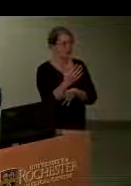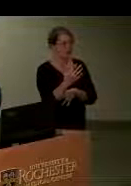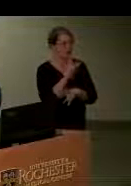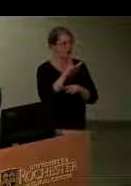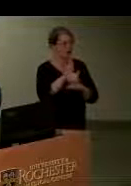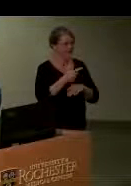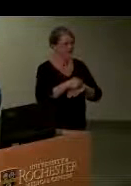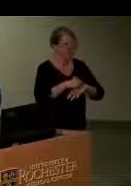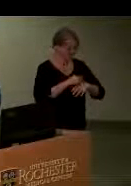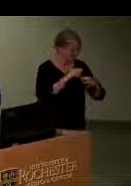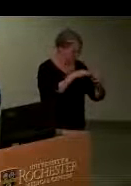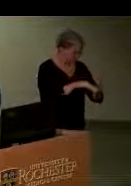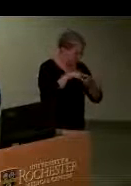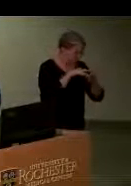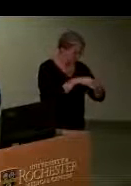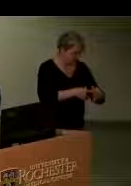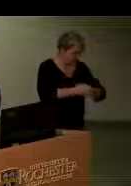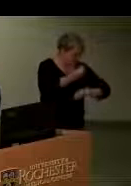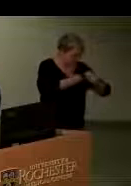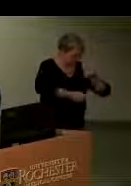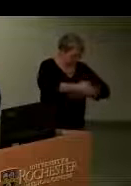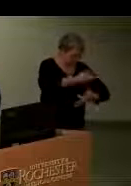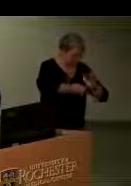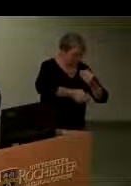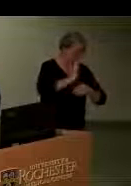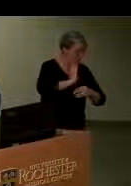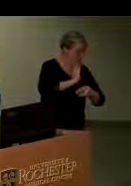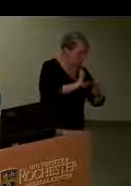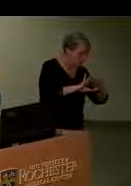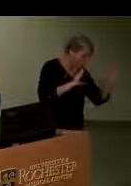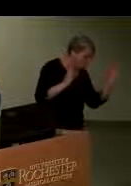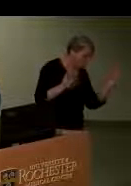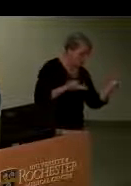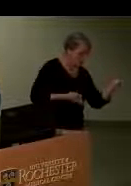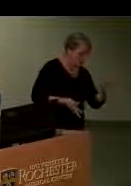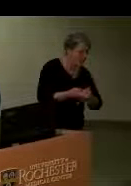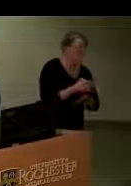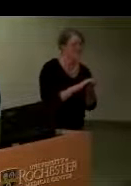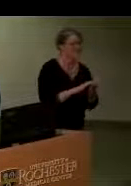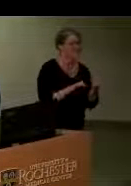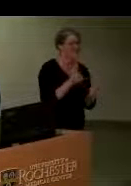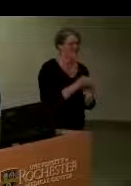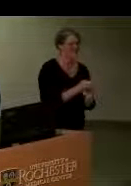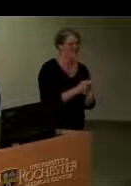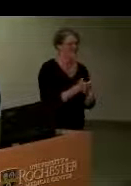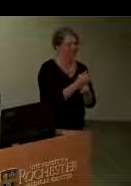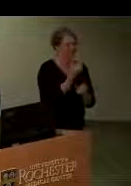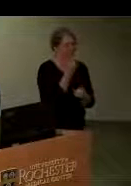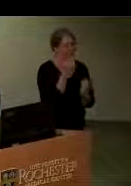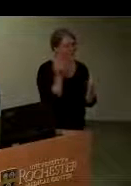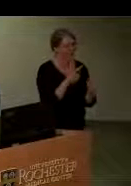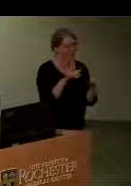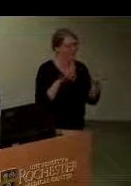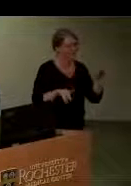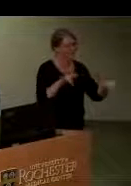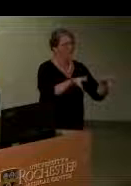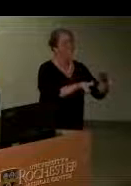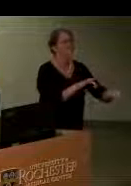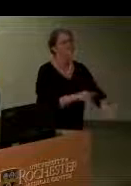friends studying, they're eating, the cafeteria is open, plus it's a college campus, you can get food all over the